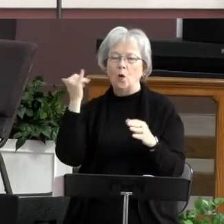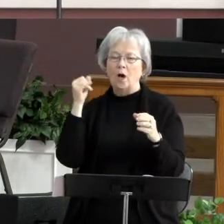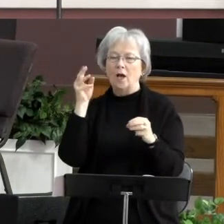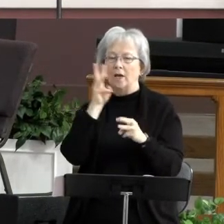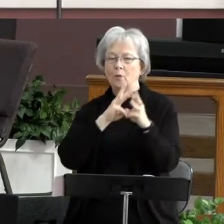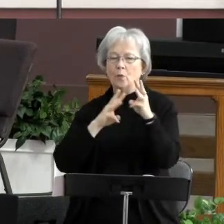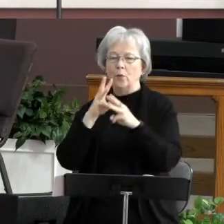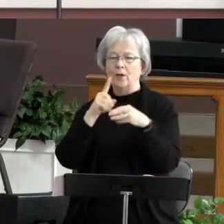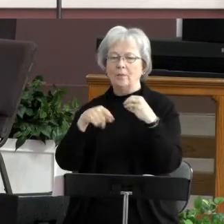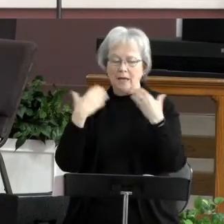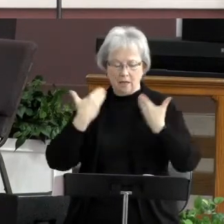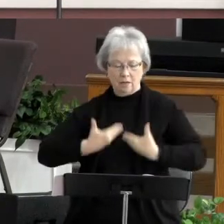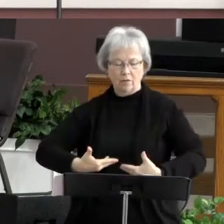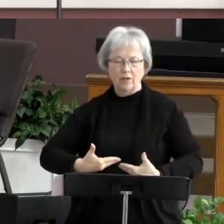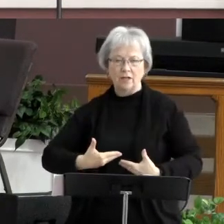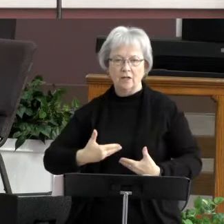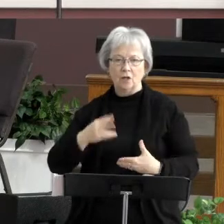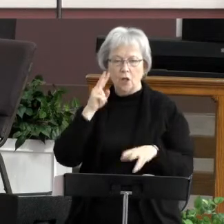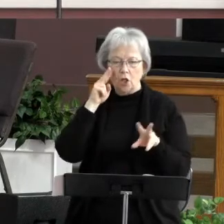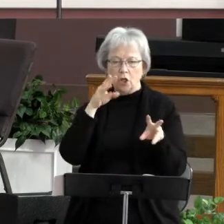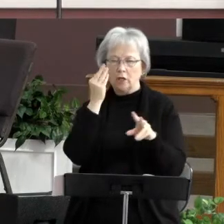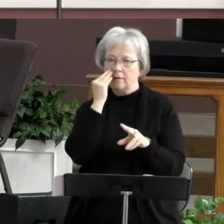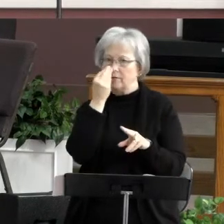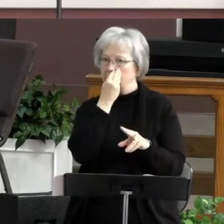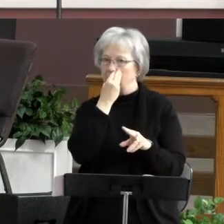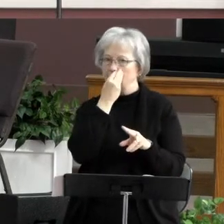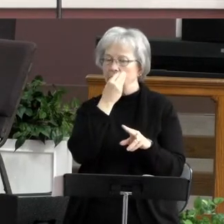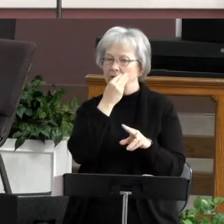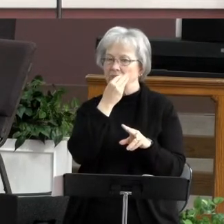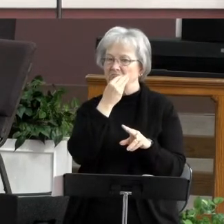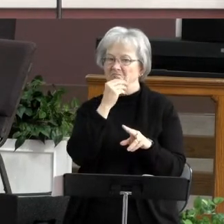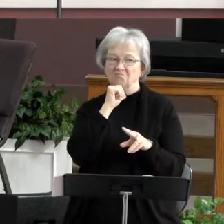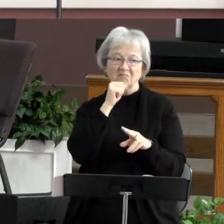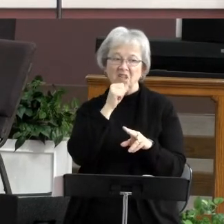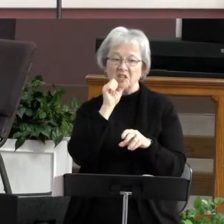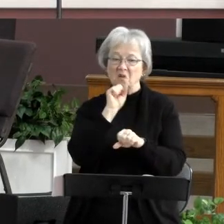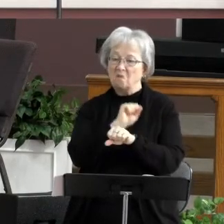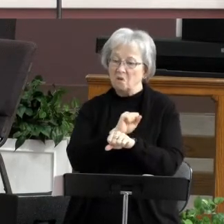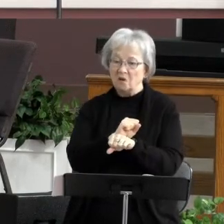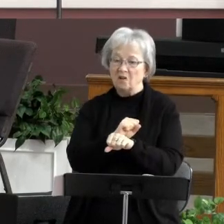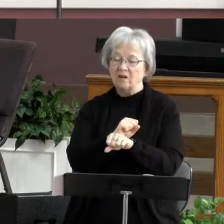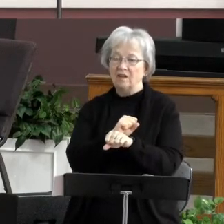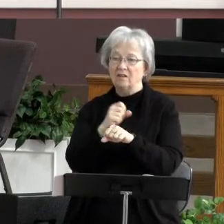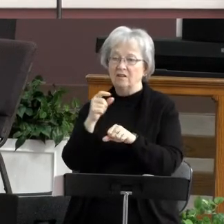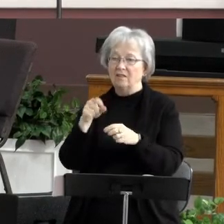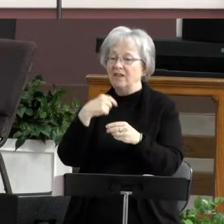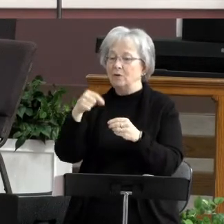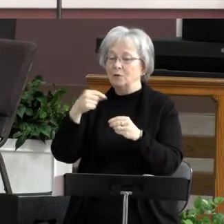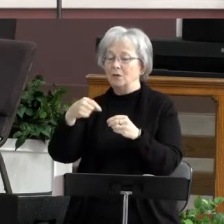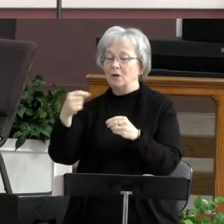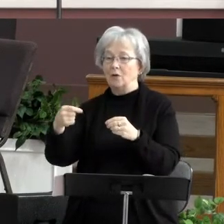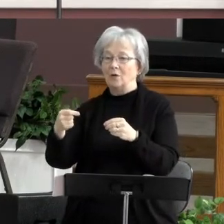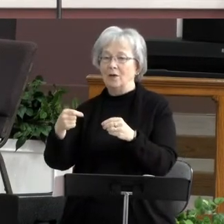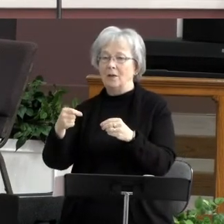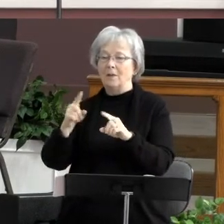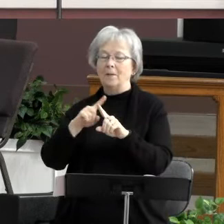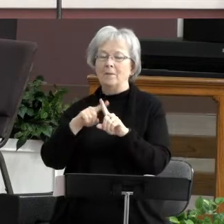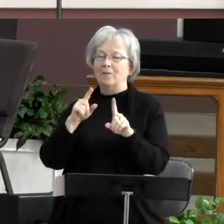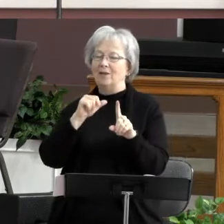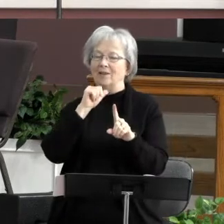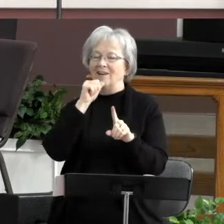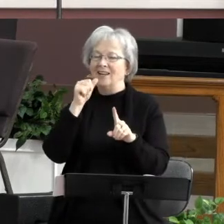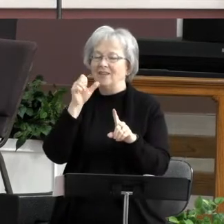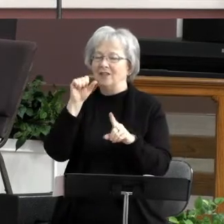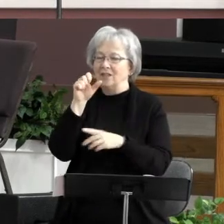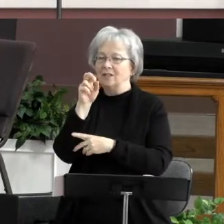grow. They do not toil, nor do they spin. Yet I say to you that not even Solomon in all his